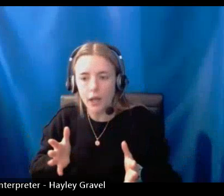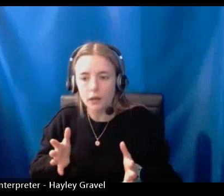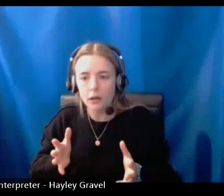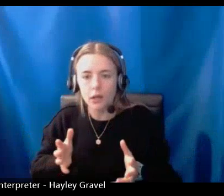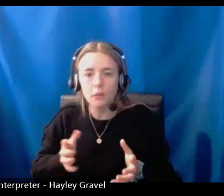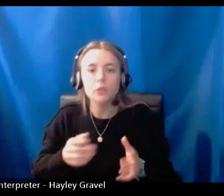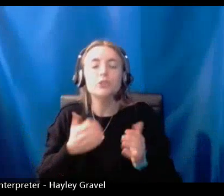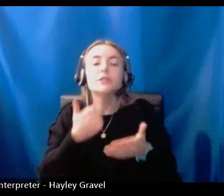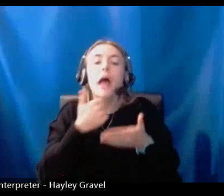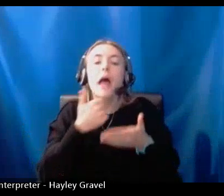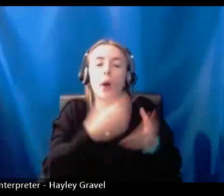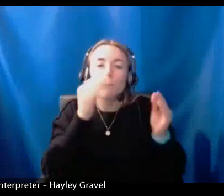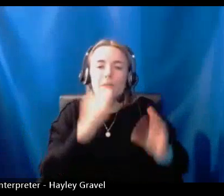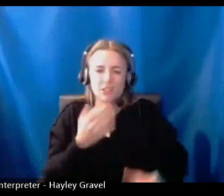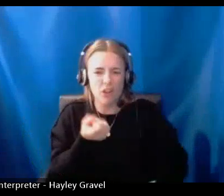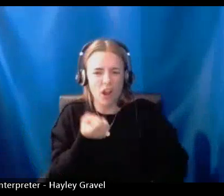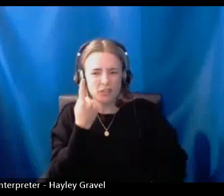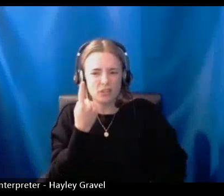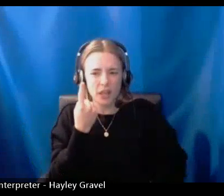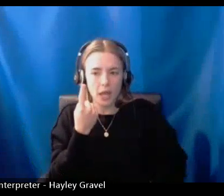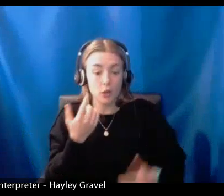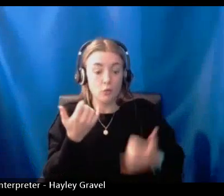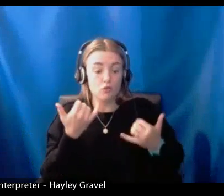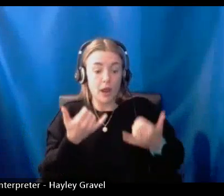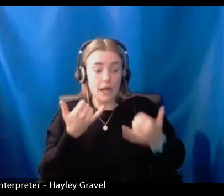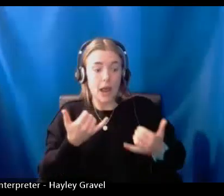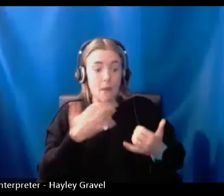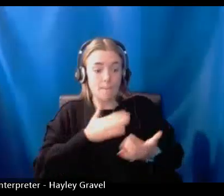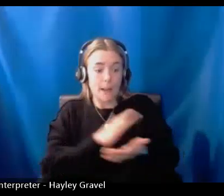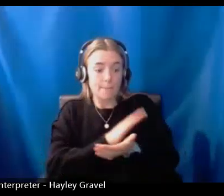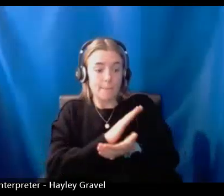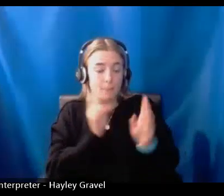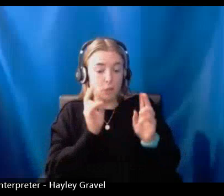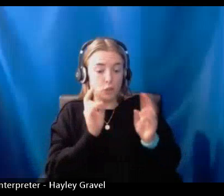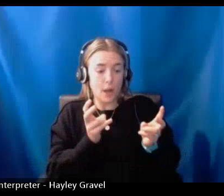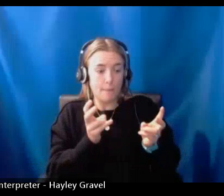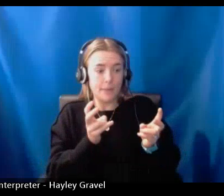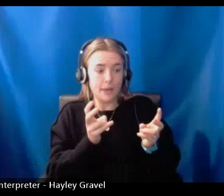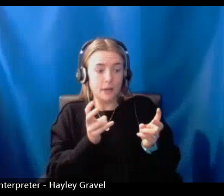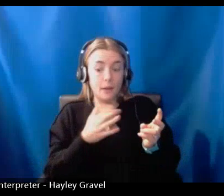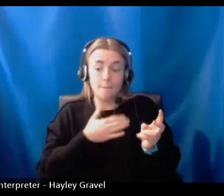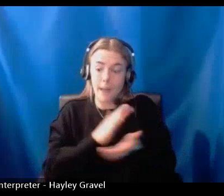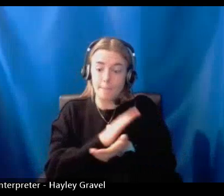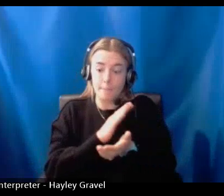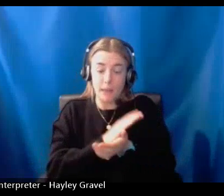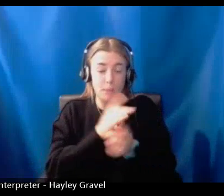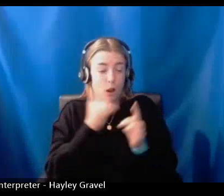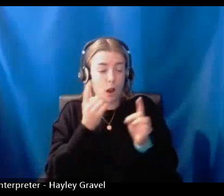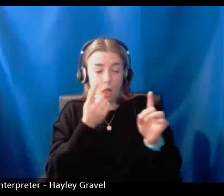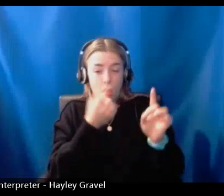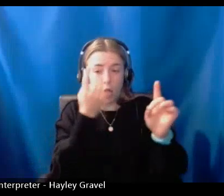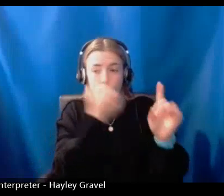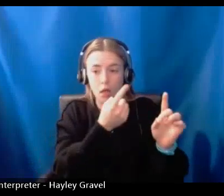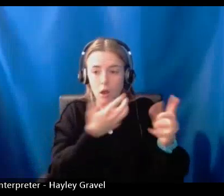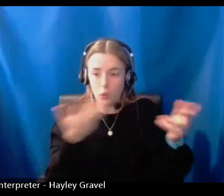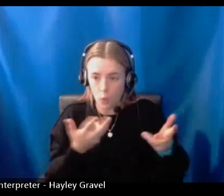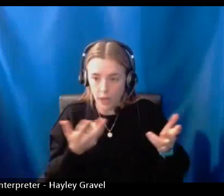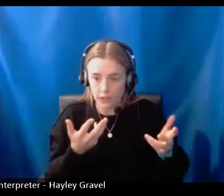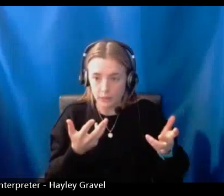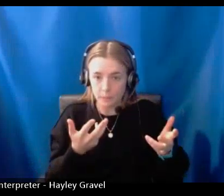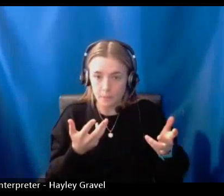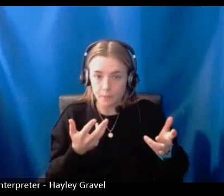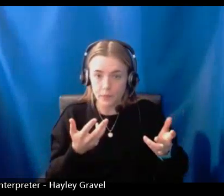word document that you and I can have a conversation about with 2 weeks from now to say, well, Brandy, this is kind of where you said